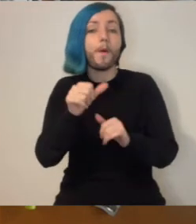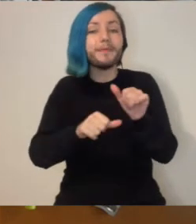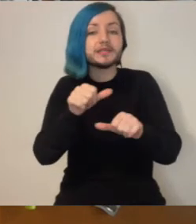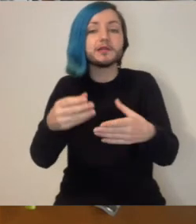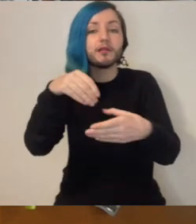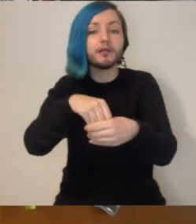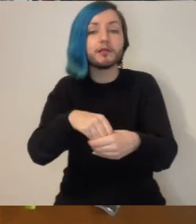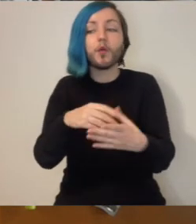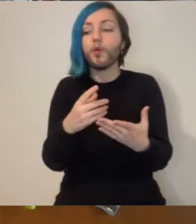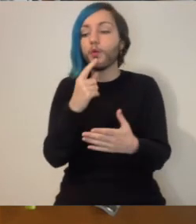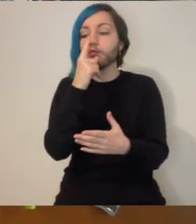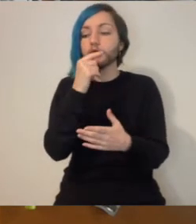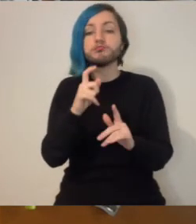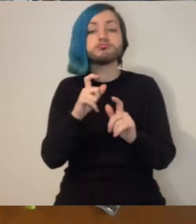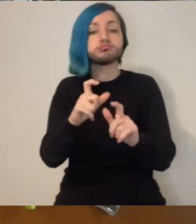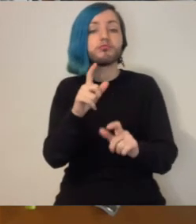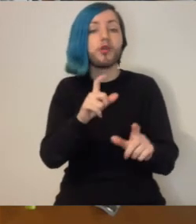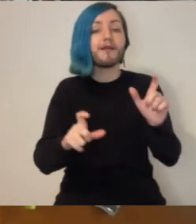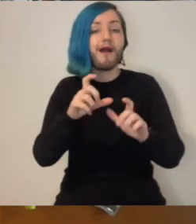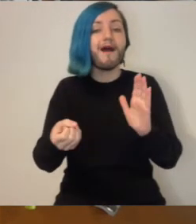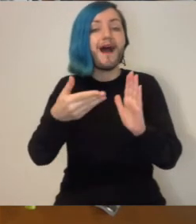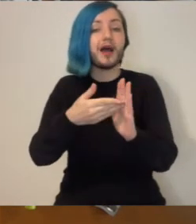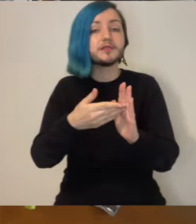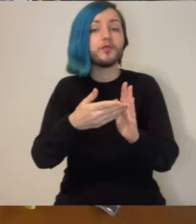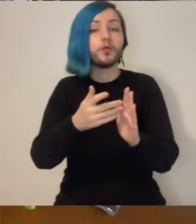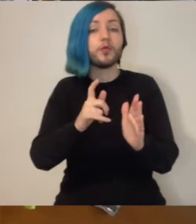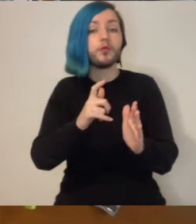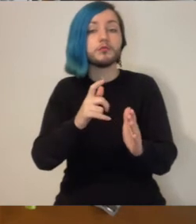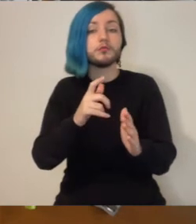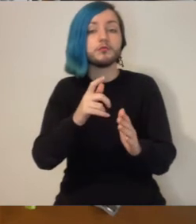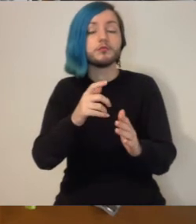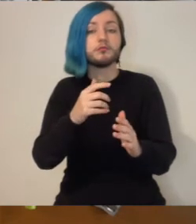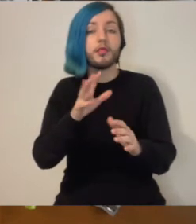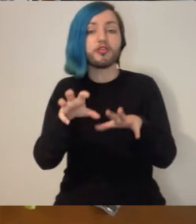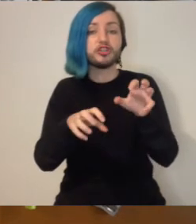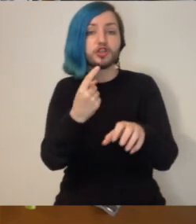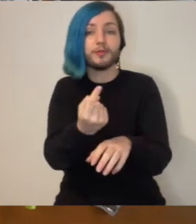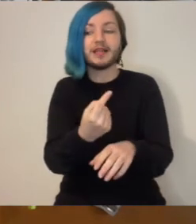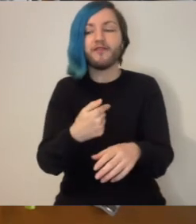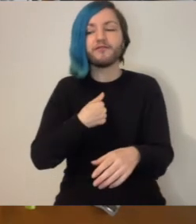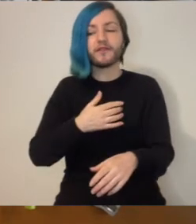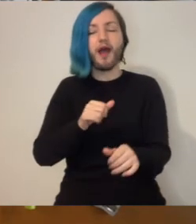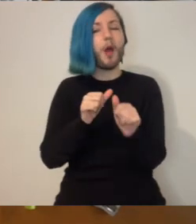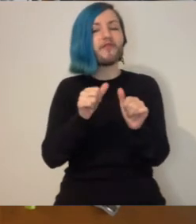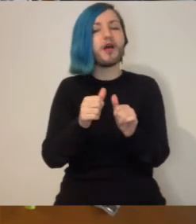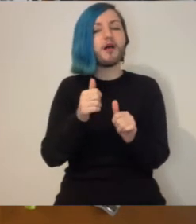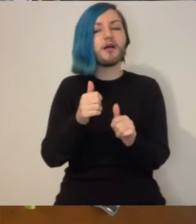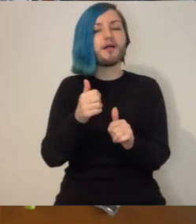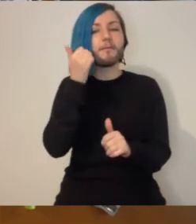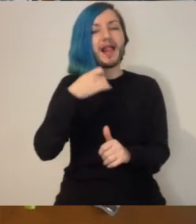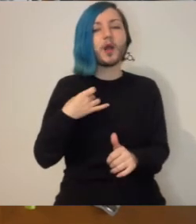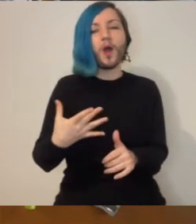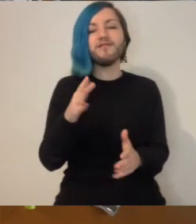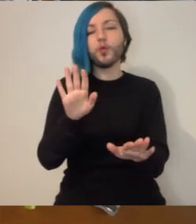more patterning or whether you want to carry on adding colours into the character themselves. I kind of like to leave it black and white